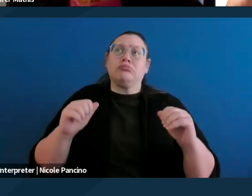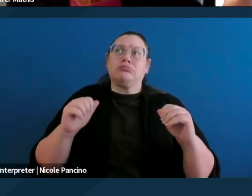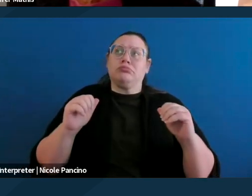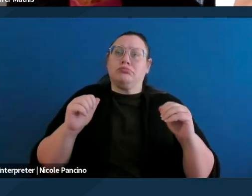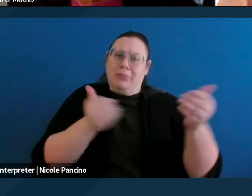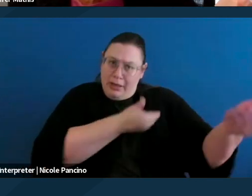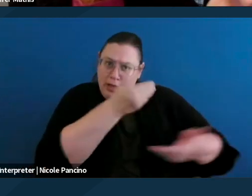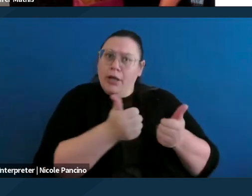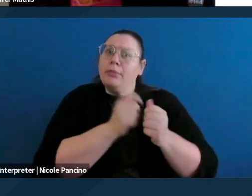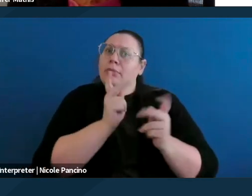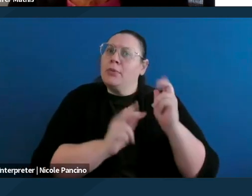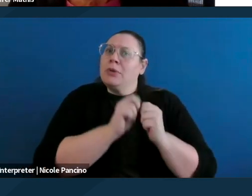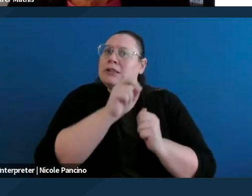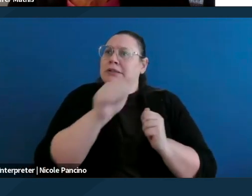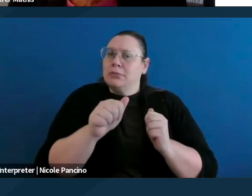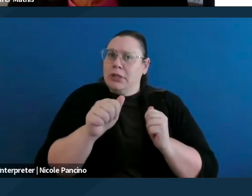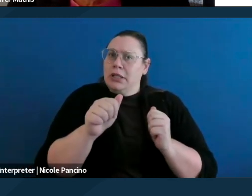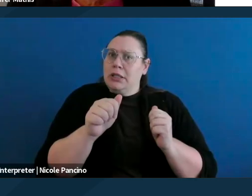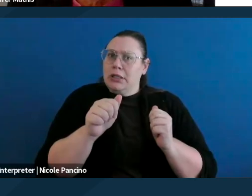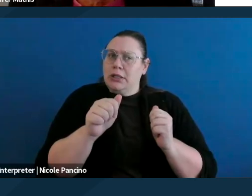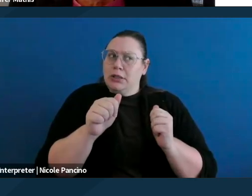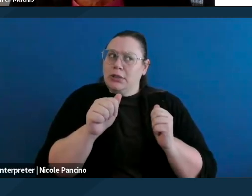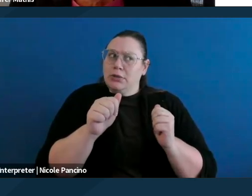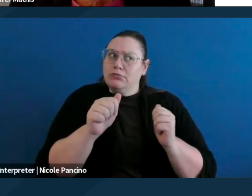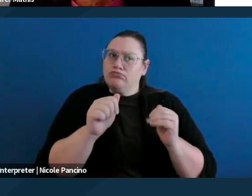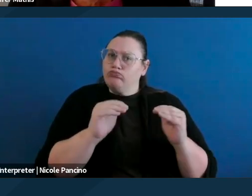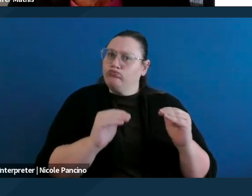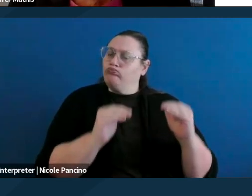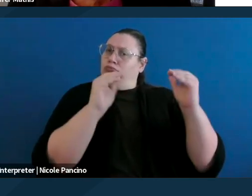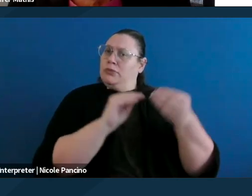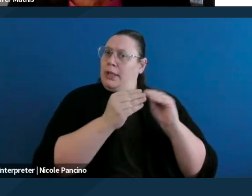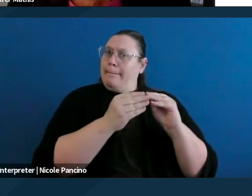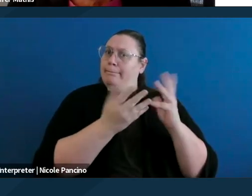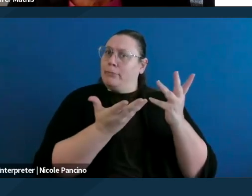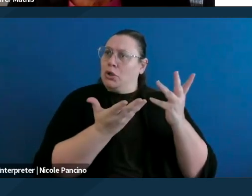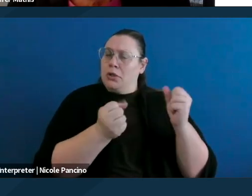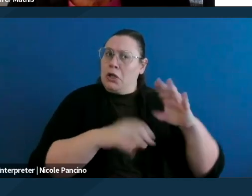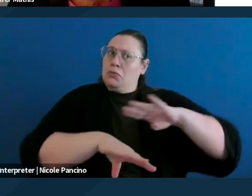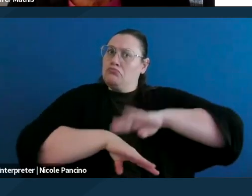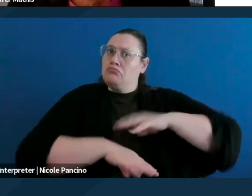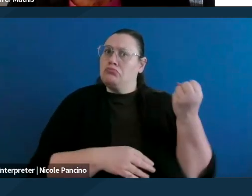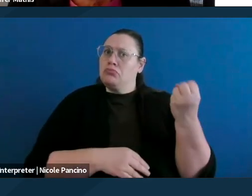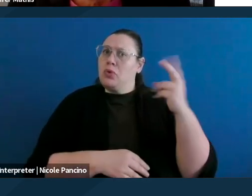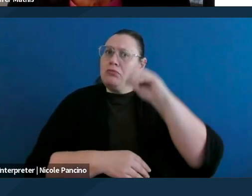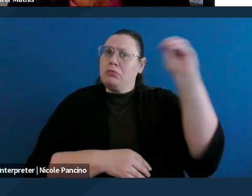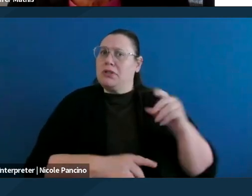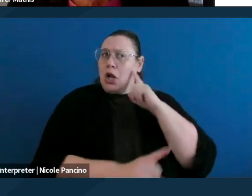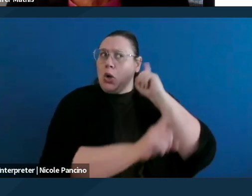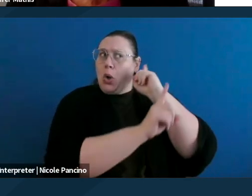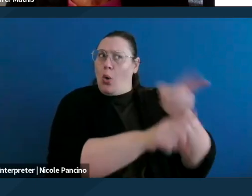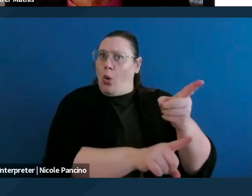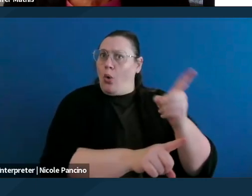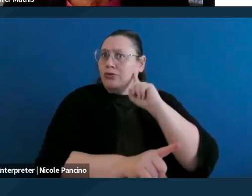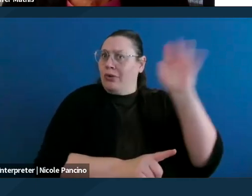people with disabilities at a rate that was sufficient that they would meet a 12% goal across the federal